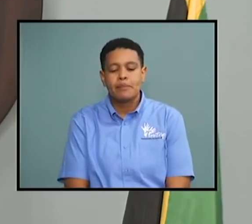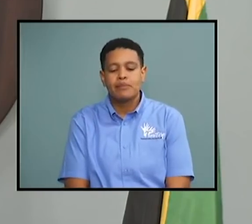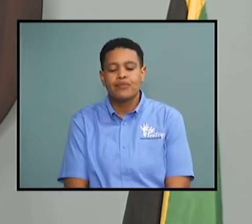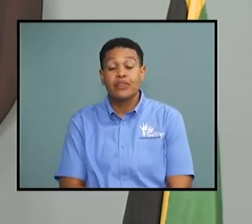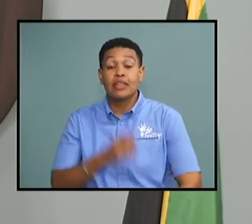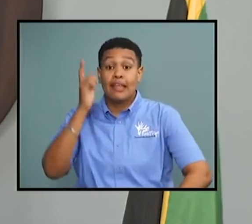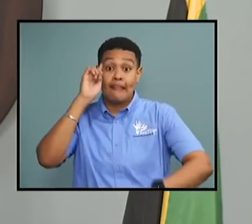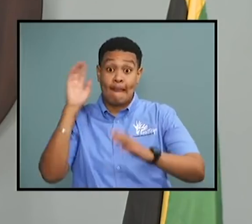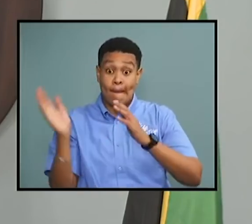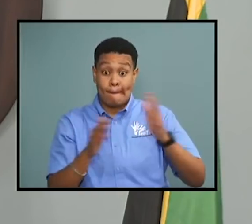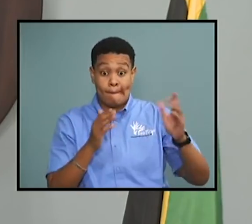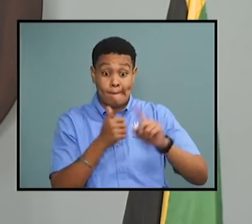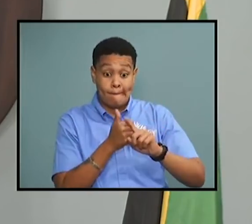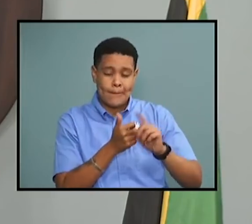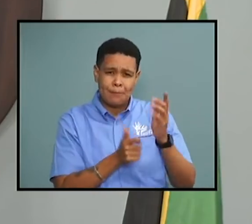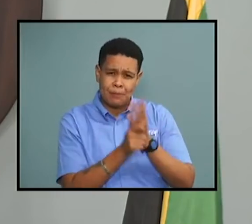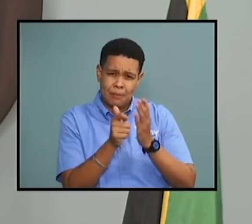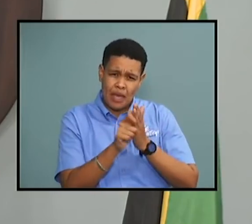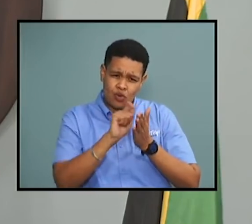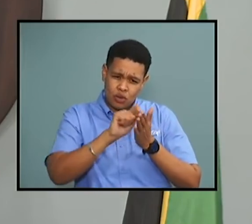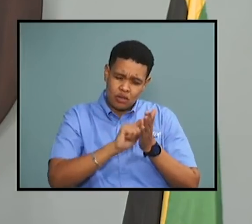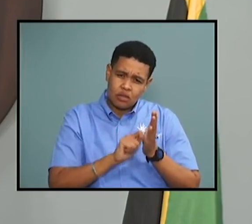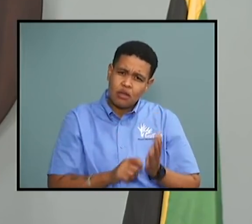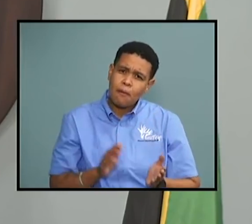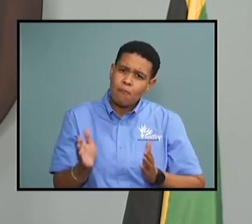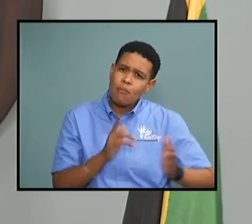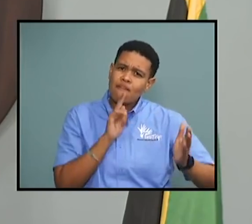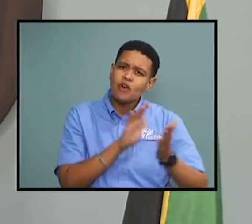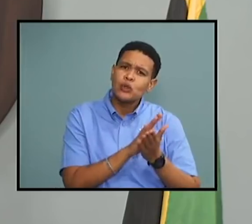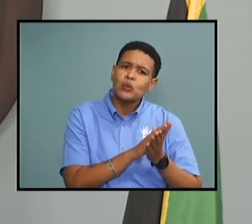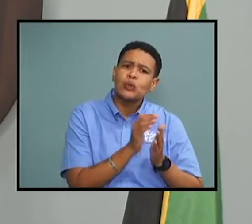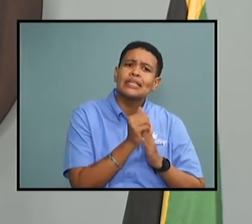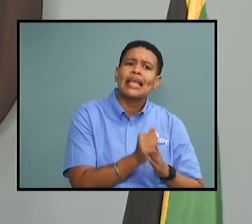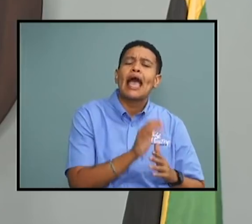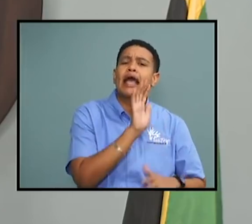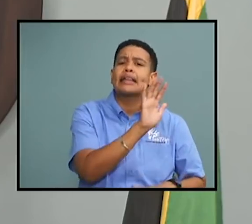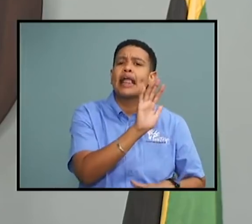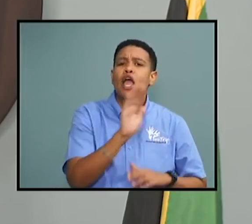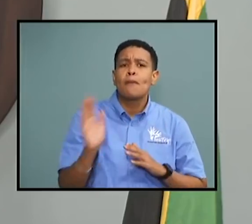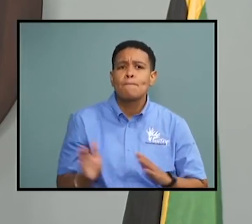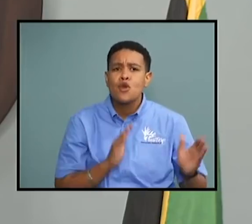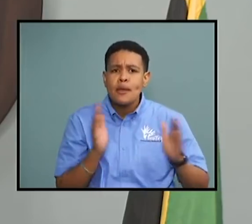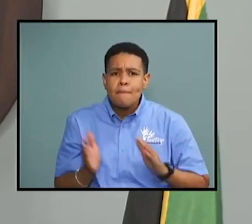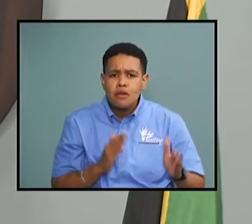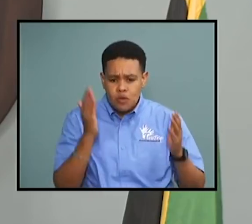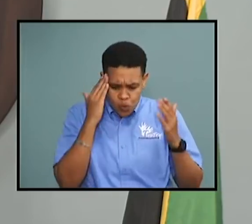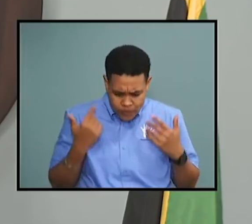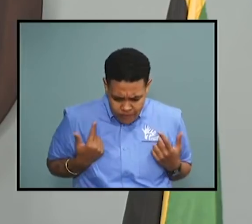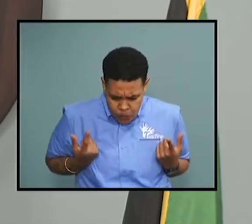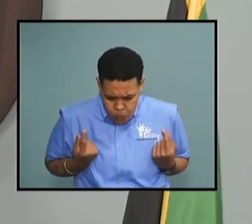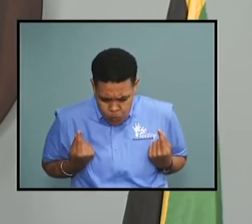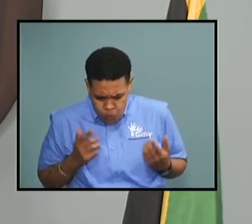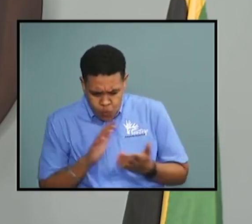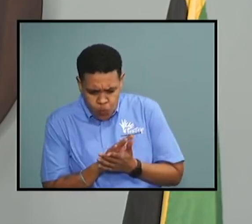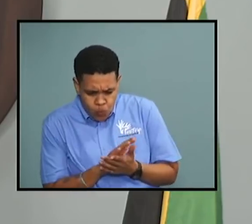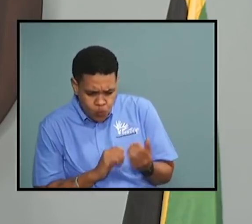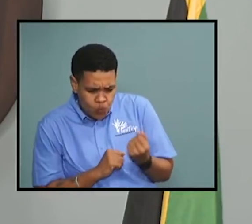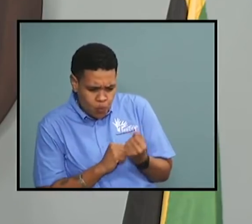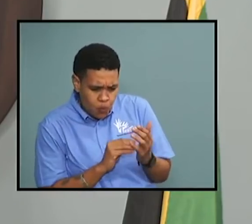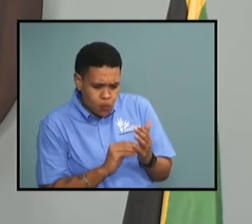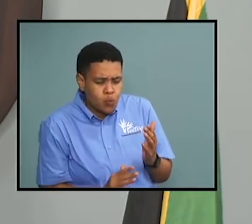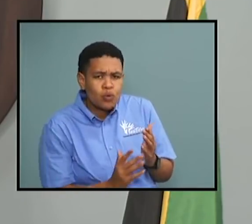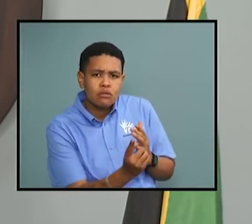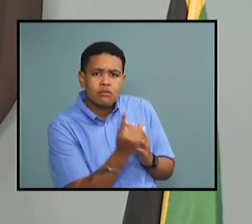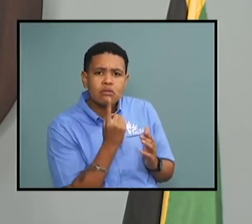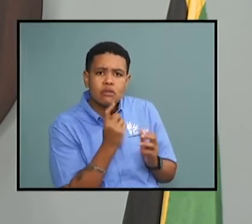of the preparation, a manual was prepared for schools to guide their preparedness for students returning